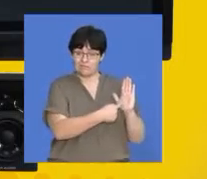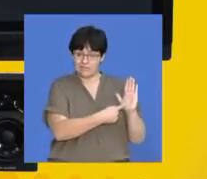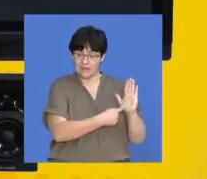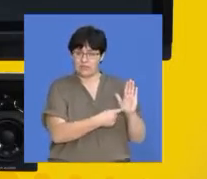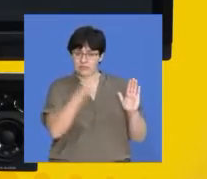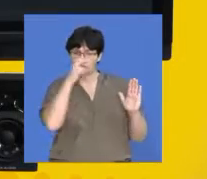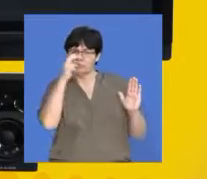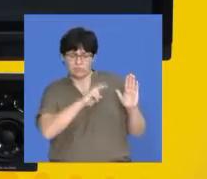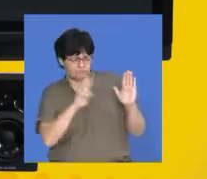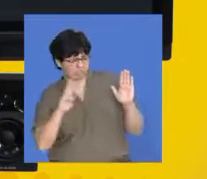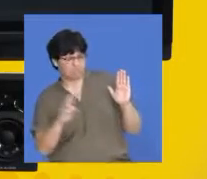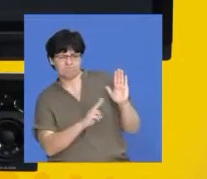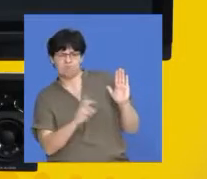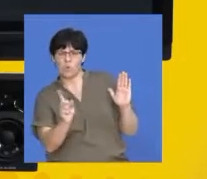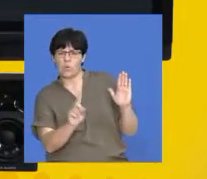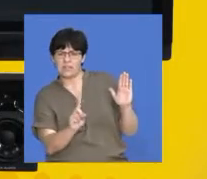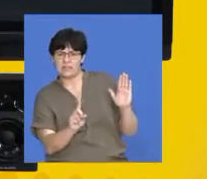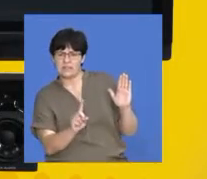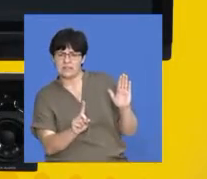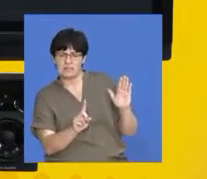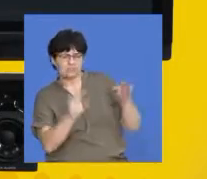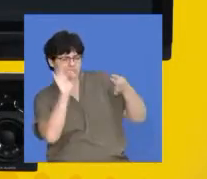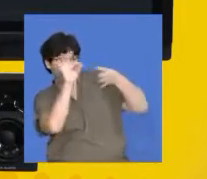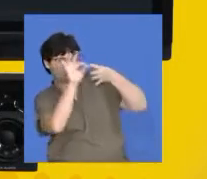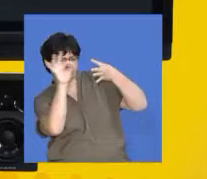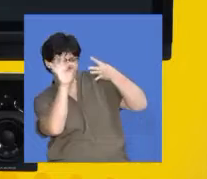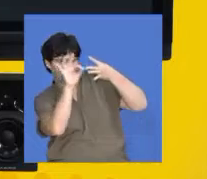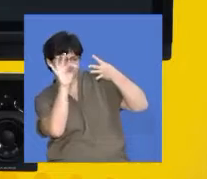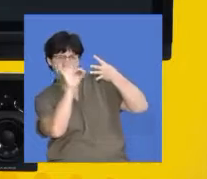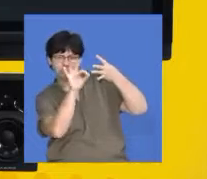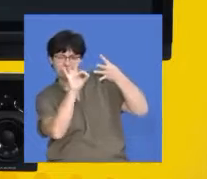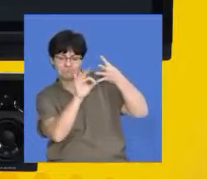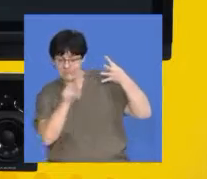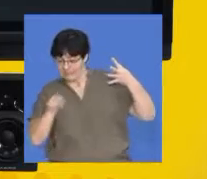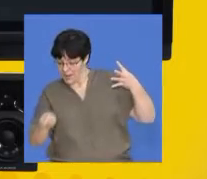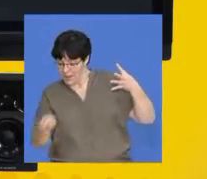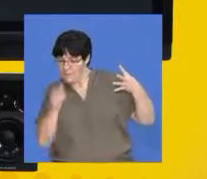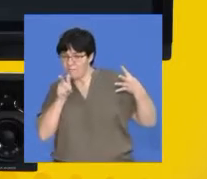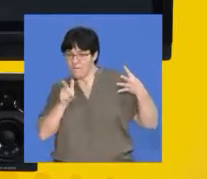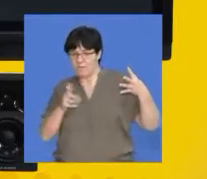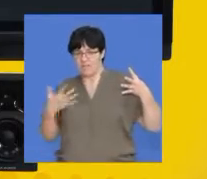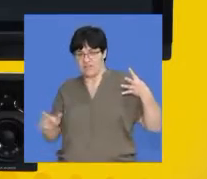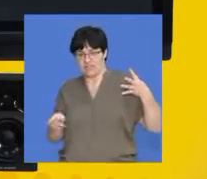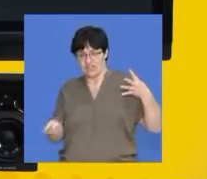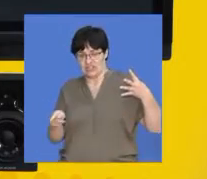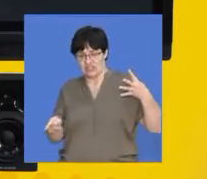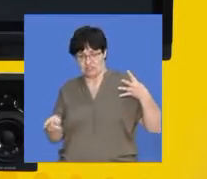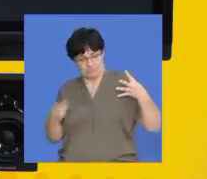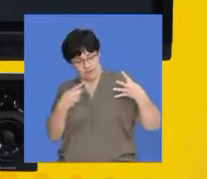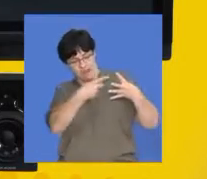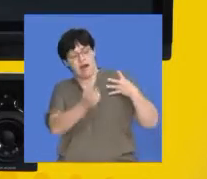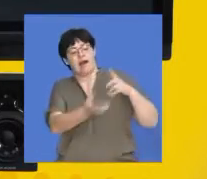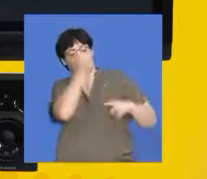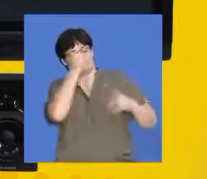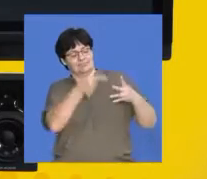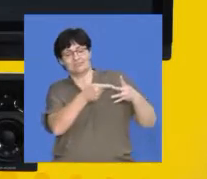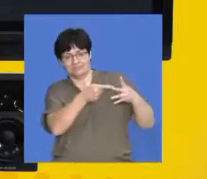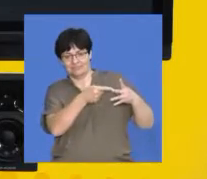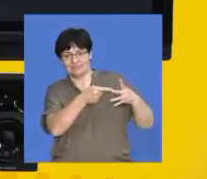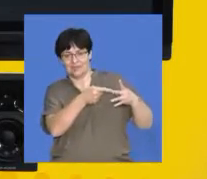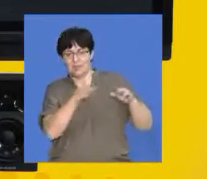be looking for specific things that were mentioned in the textual source to see if there are